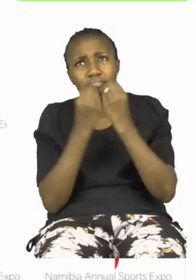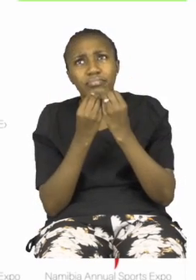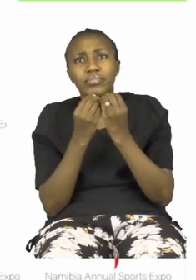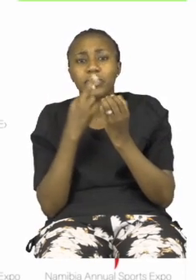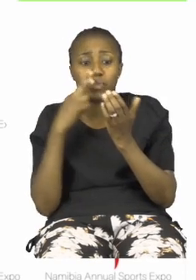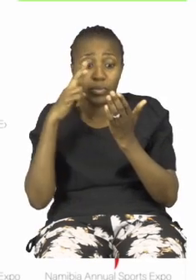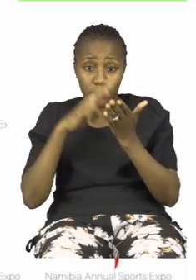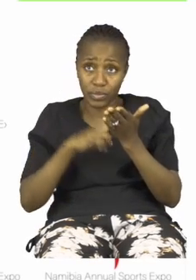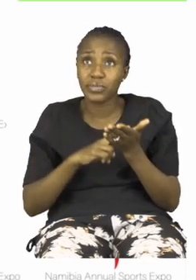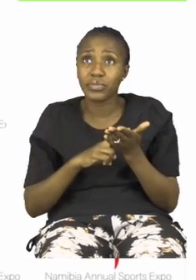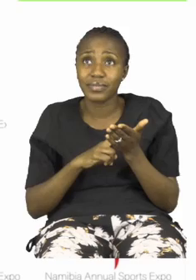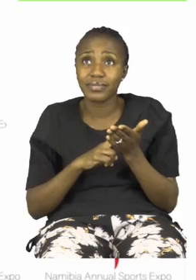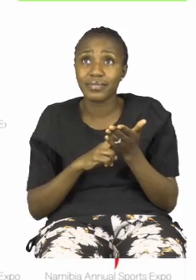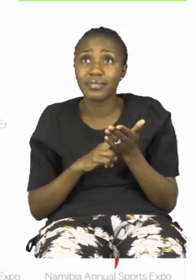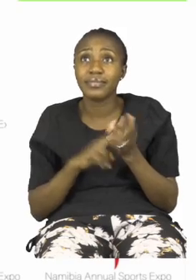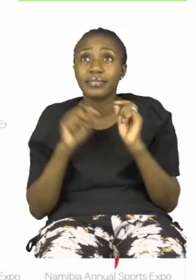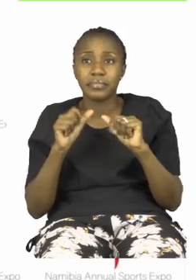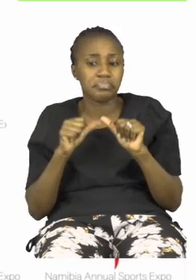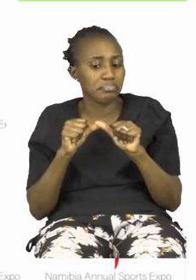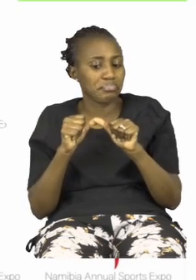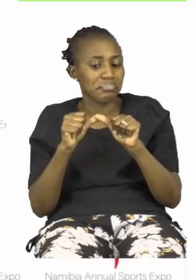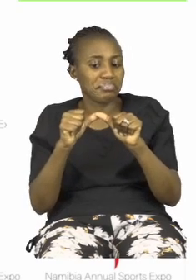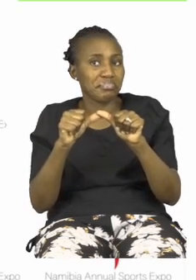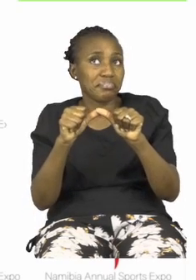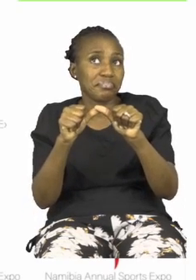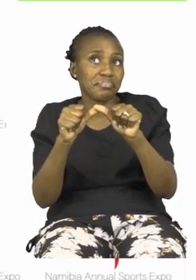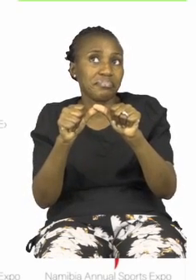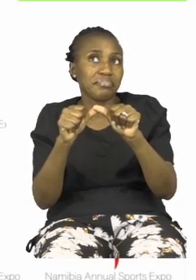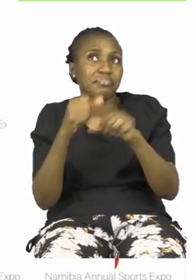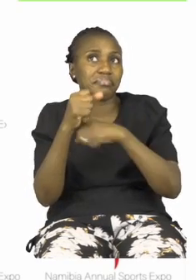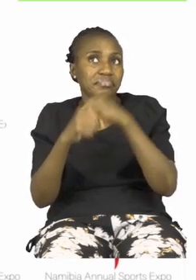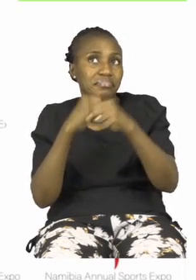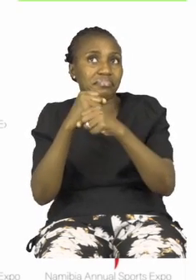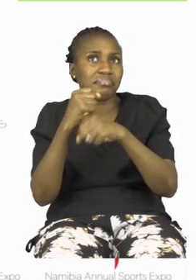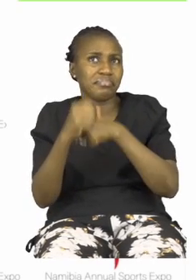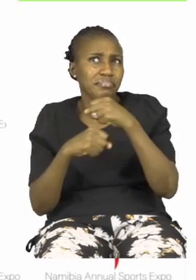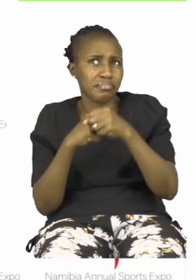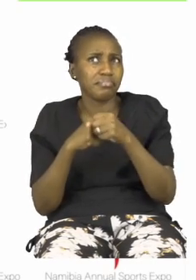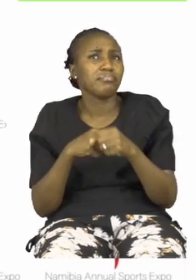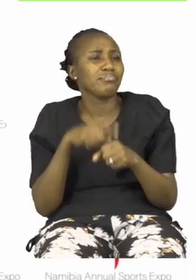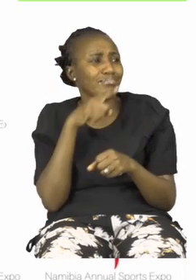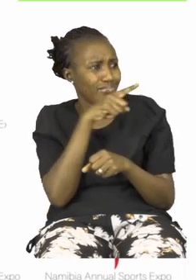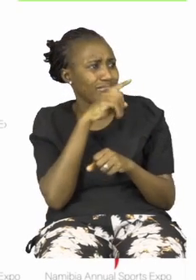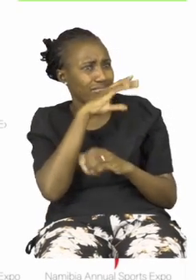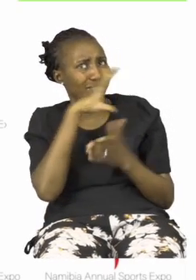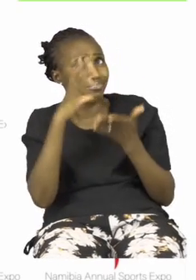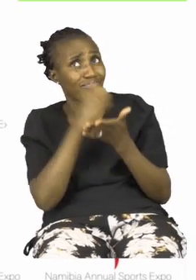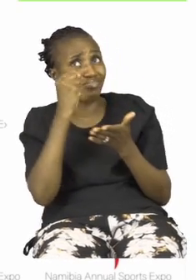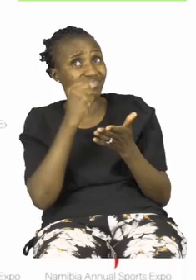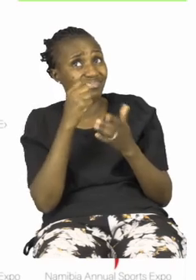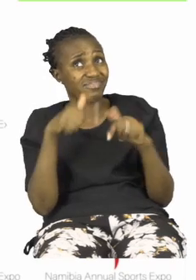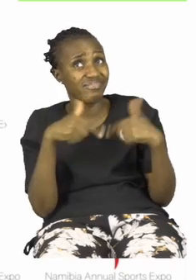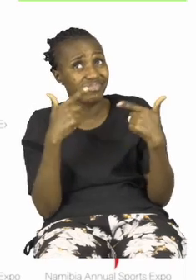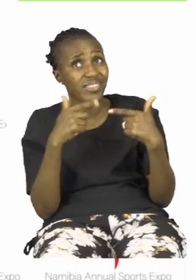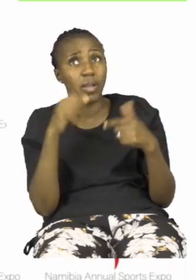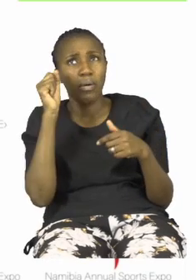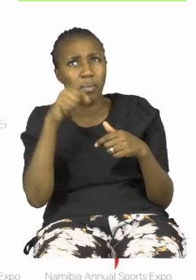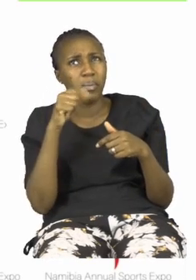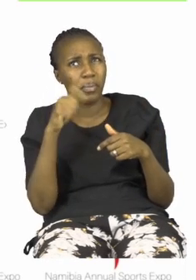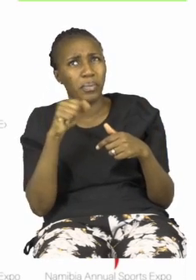we've been operating and just going higher and higher every year. But do you have women gamers as well? Yes, we actually have a very